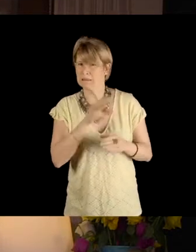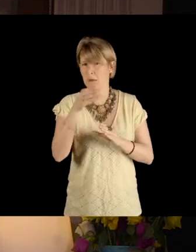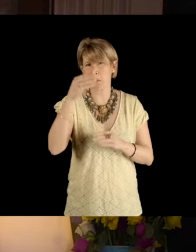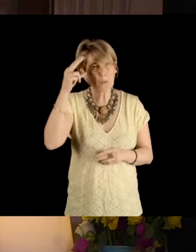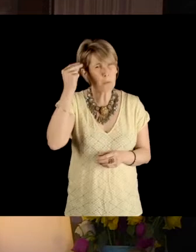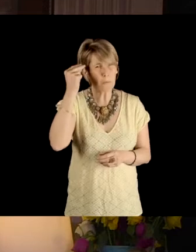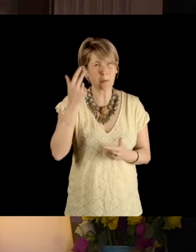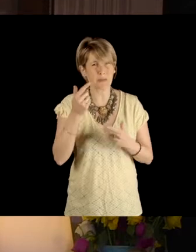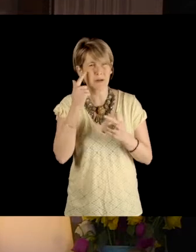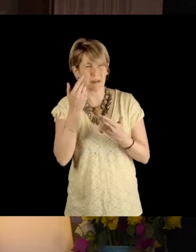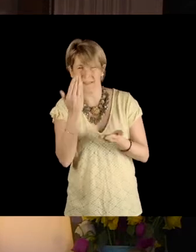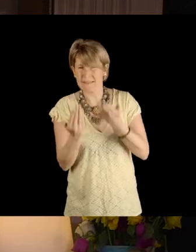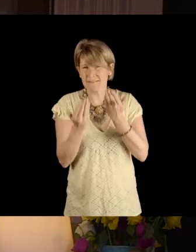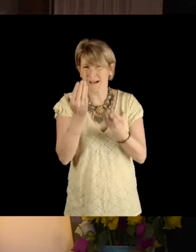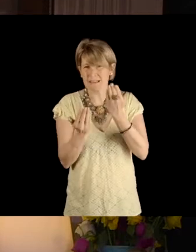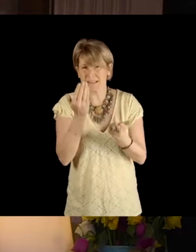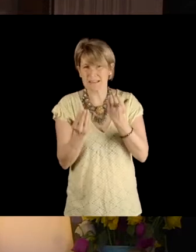Suppose you look at someone